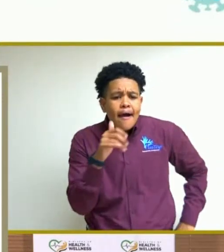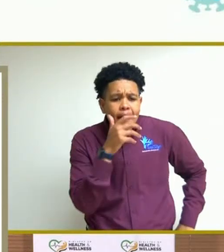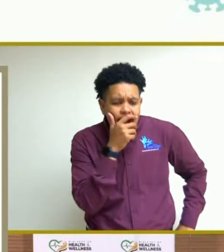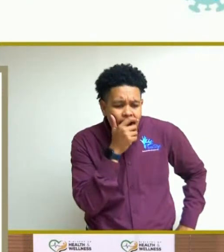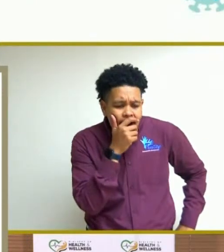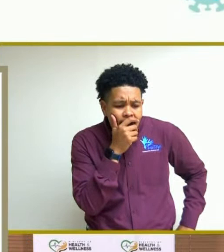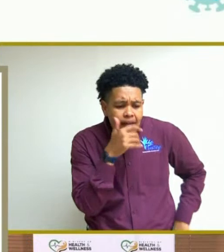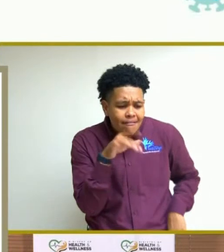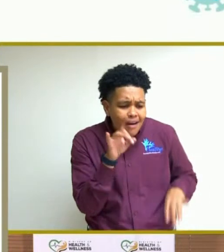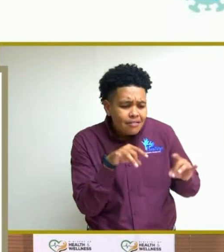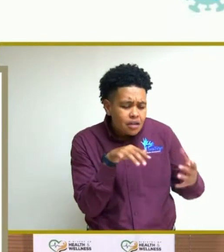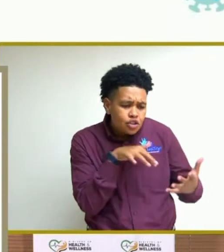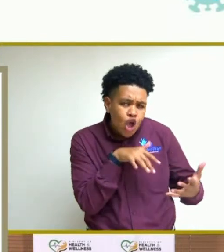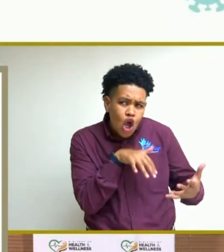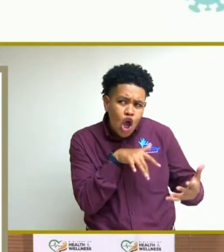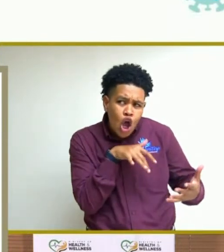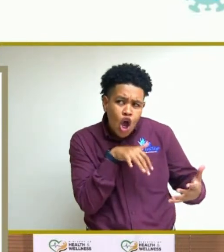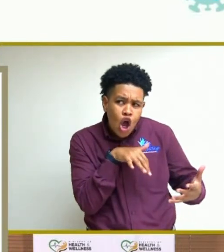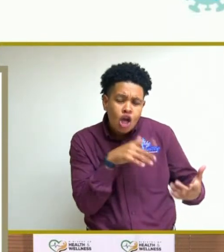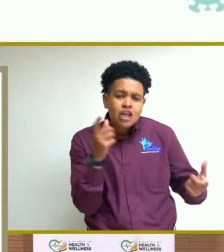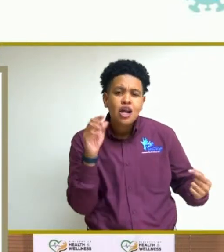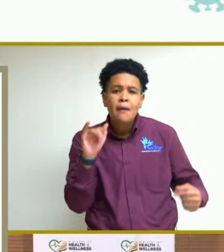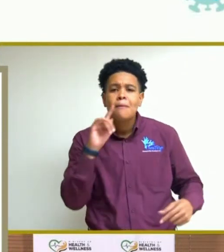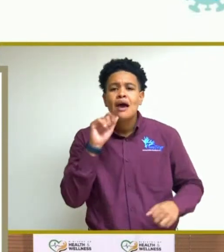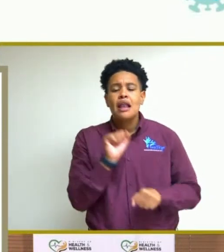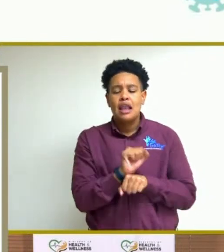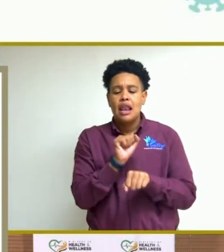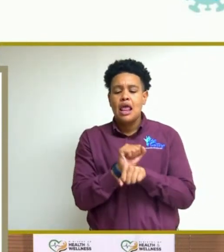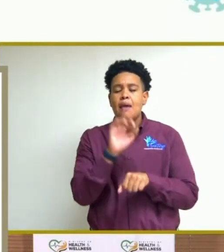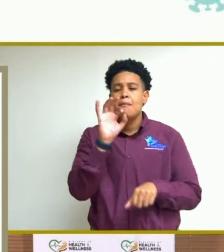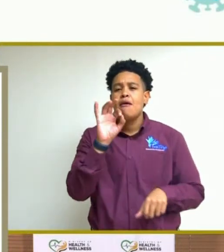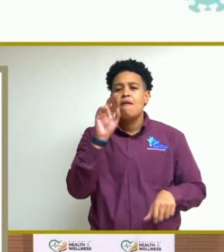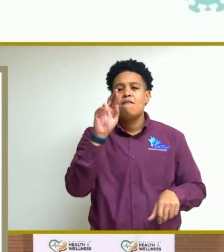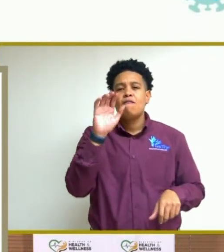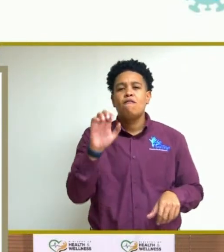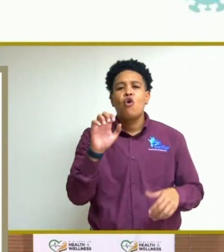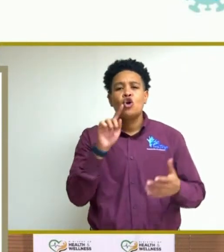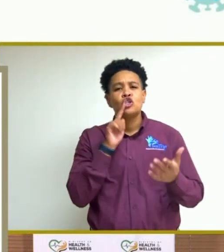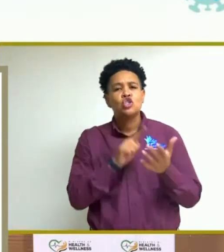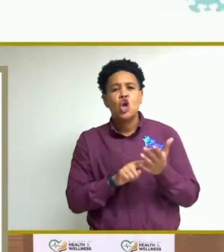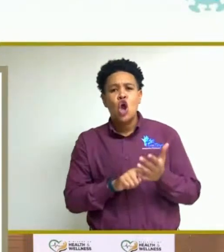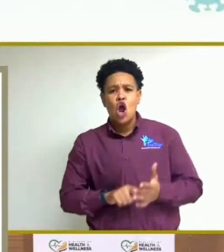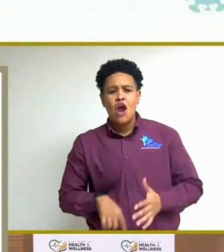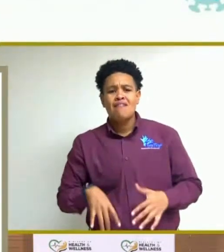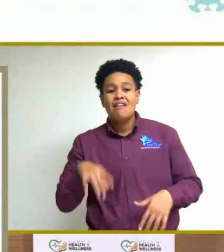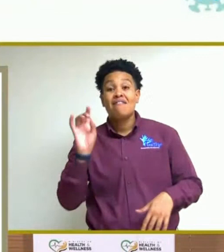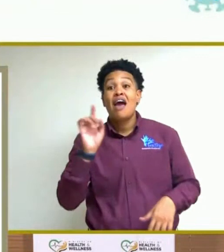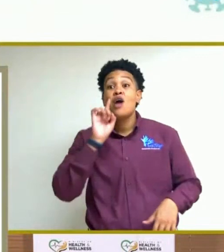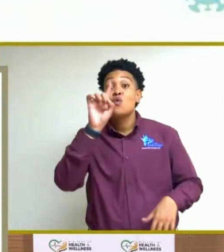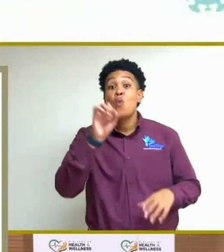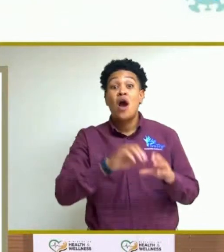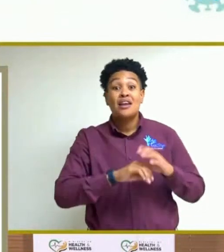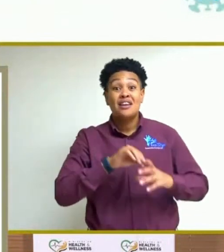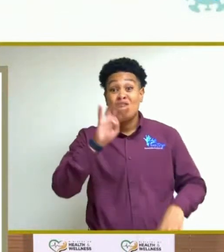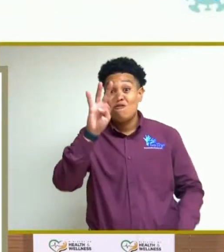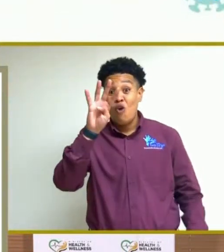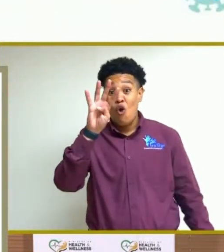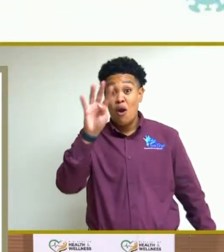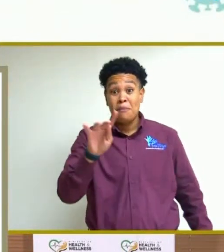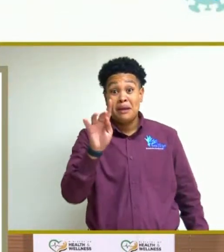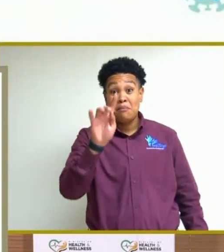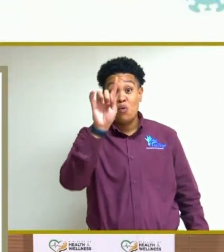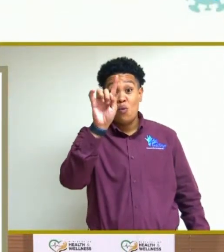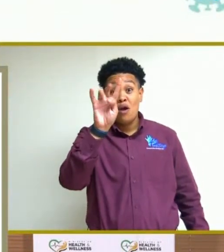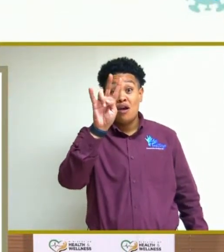study that was done by Jamaica, the labor force survey, was that 1 in 4 persons are still